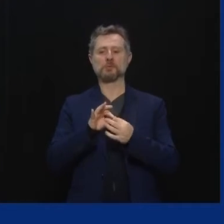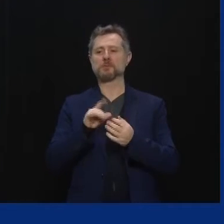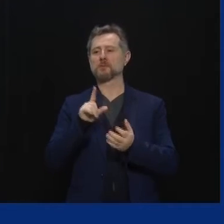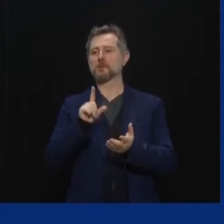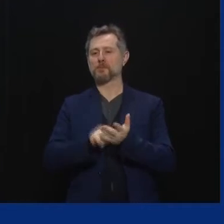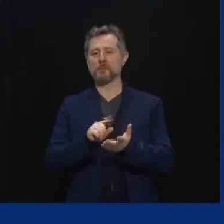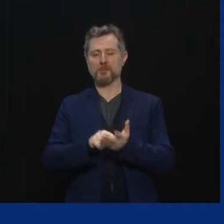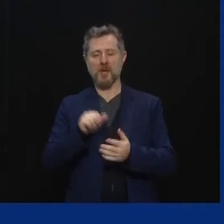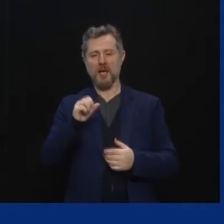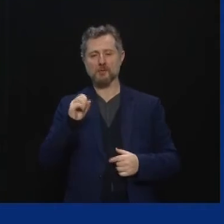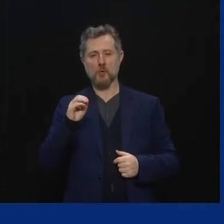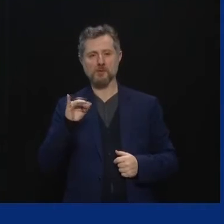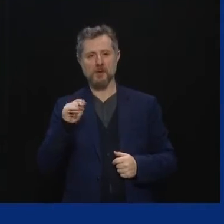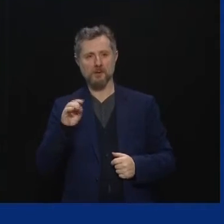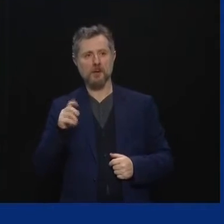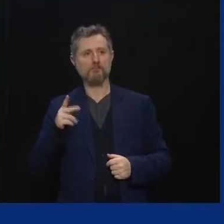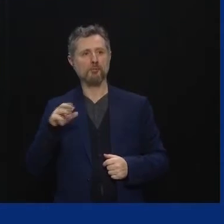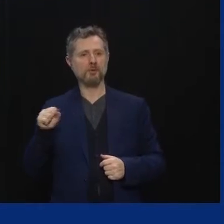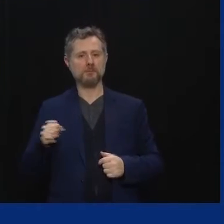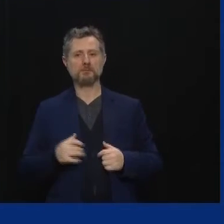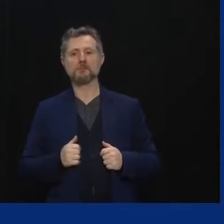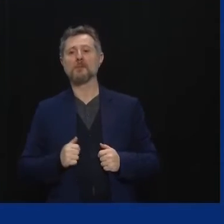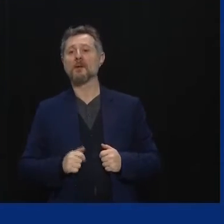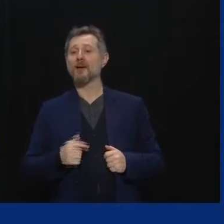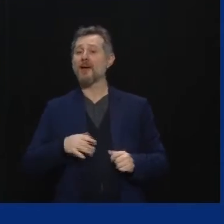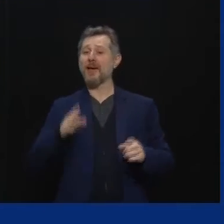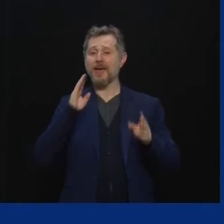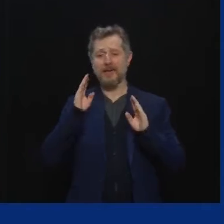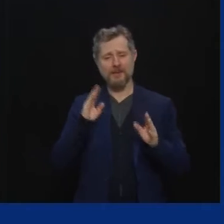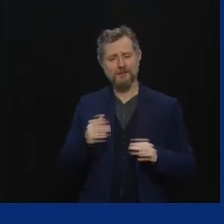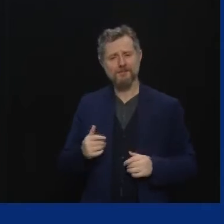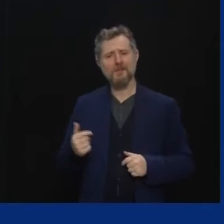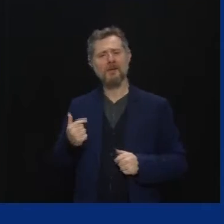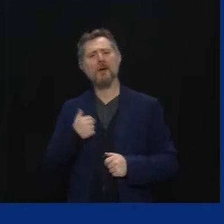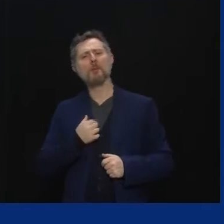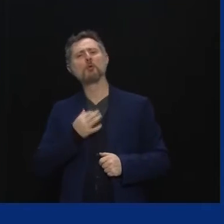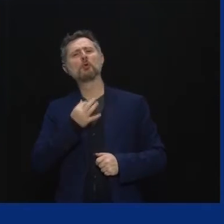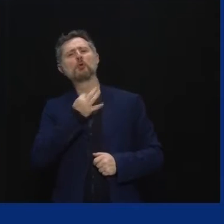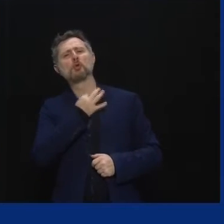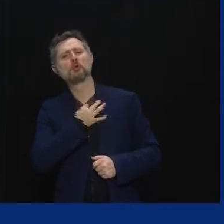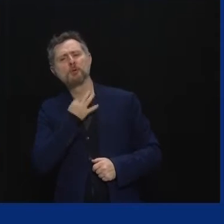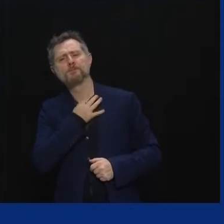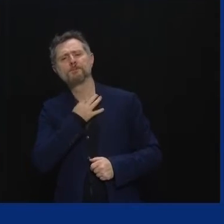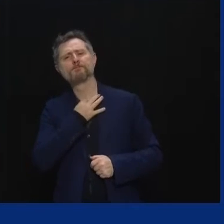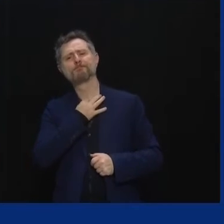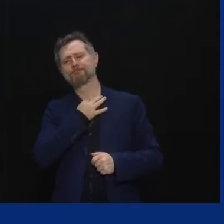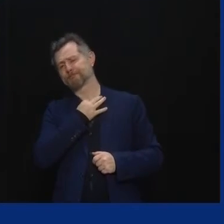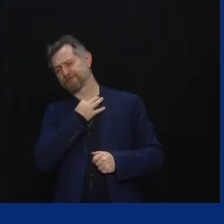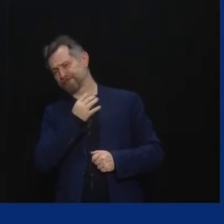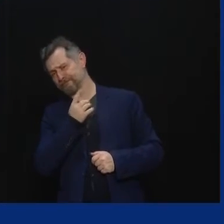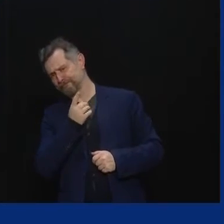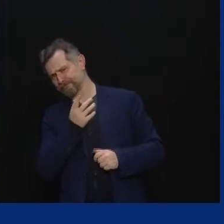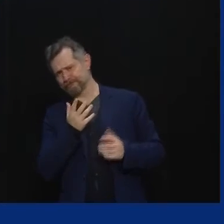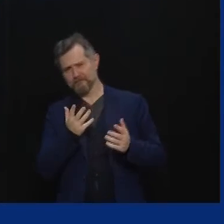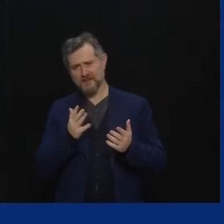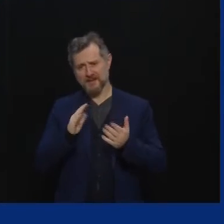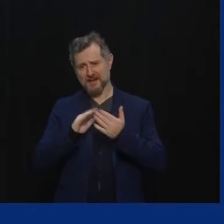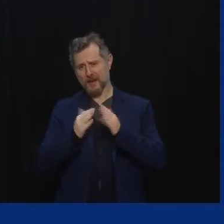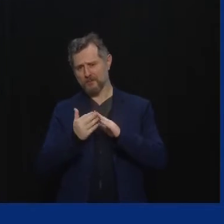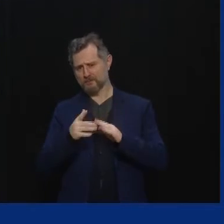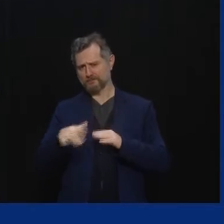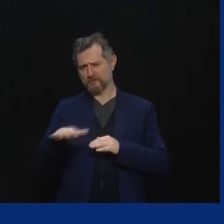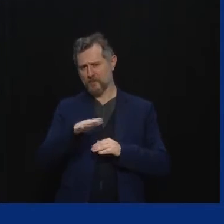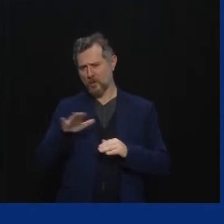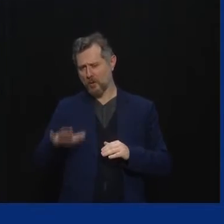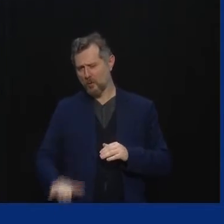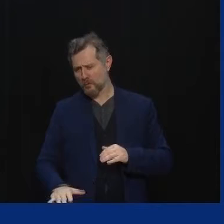Hi, Governor, and hi, Health Commissioner. I was wondering whether the least vaccinated communities or the communities